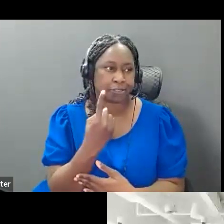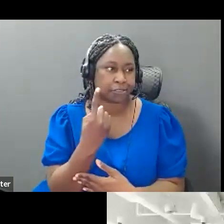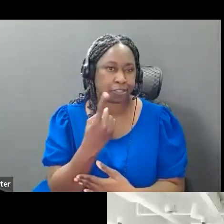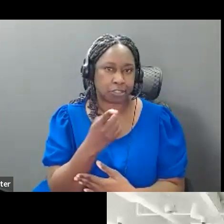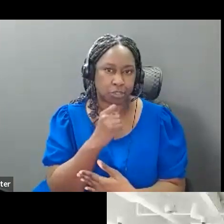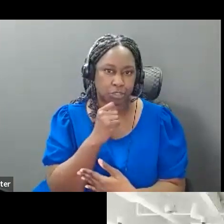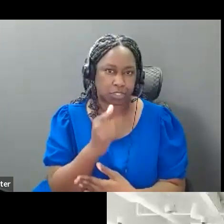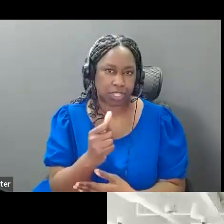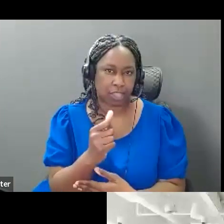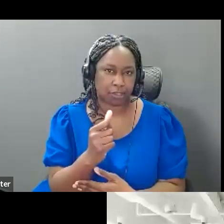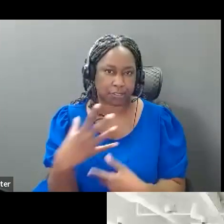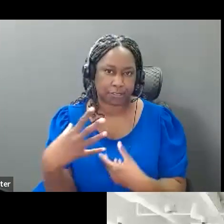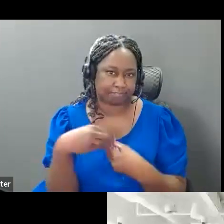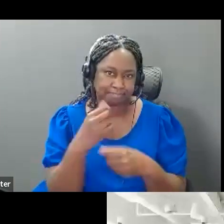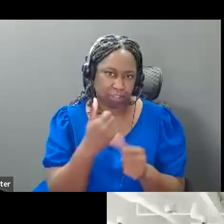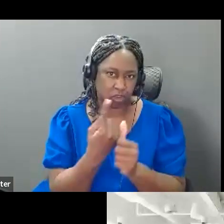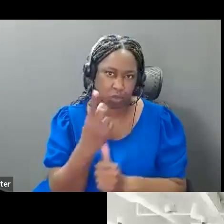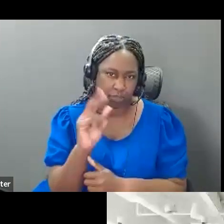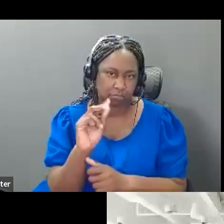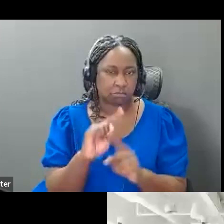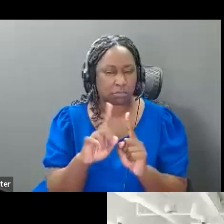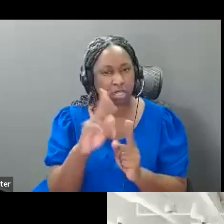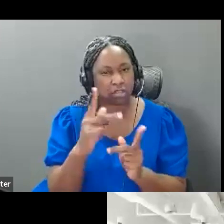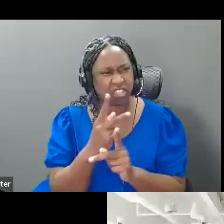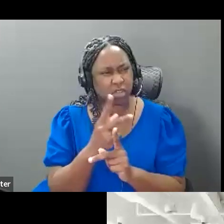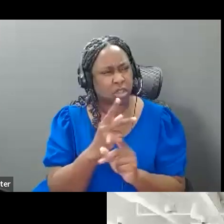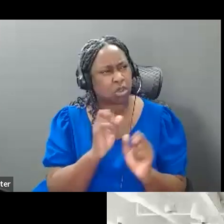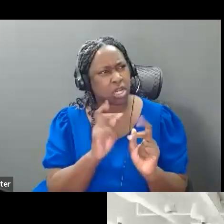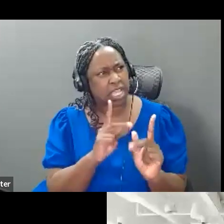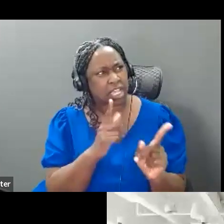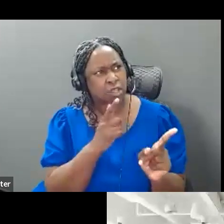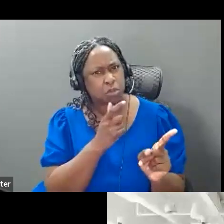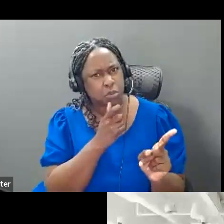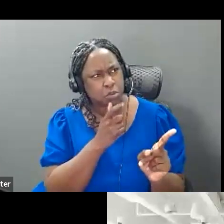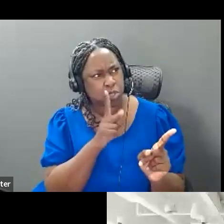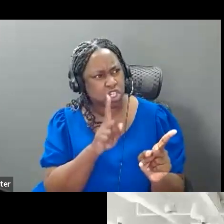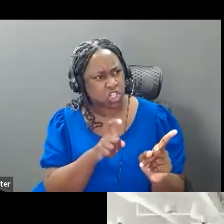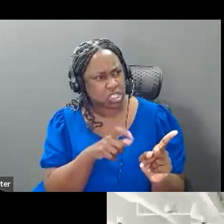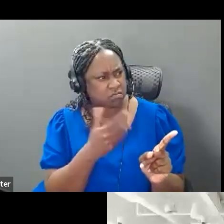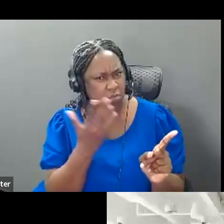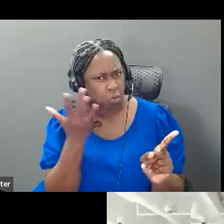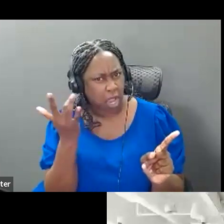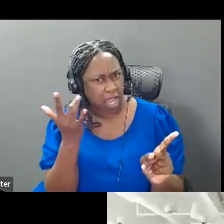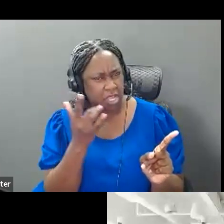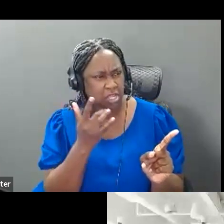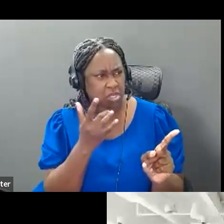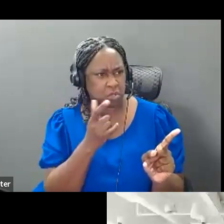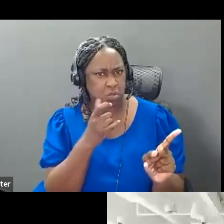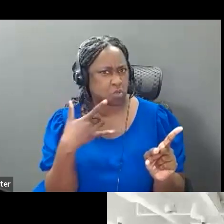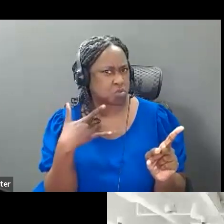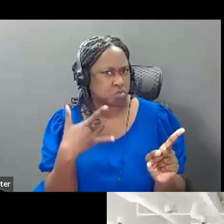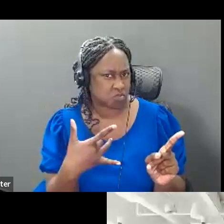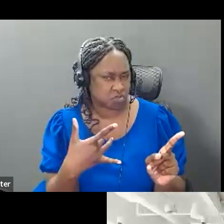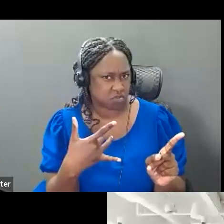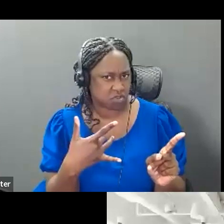not going to capture everybody, but figuring out, okay, well, who should it be and why, and who typically isn't